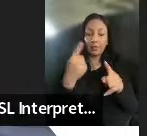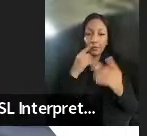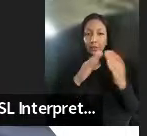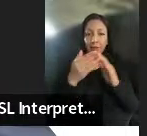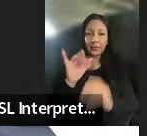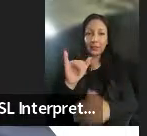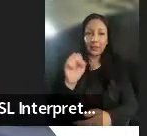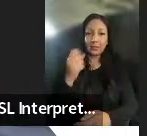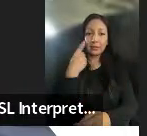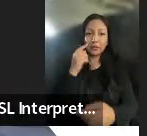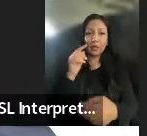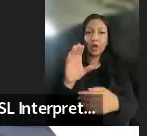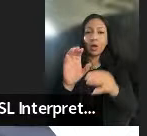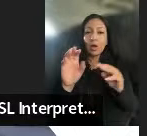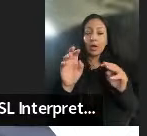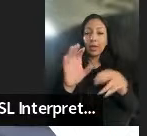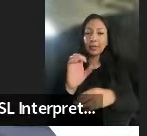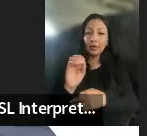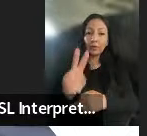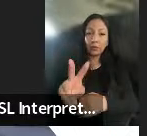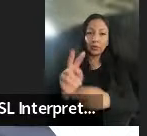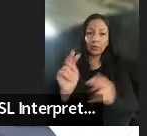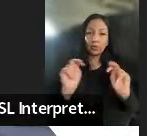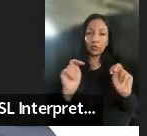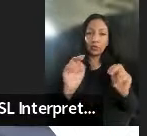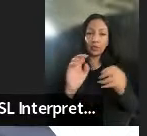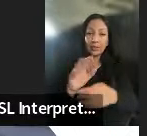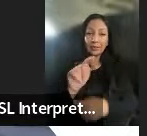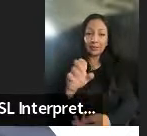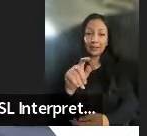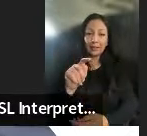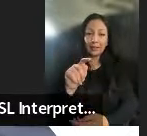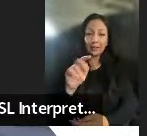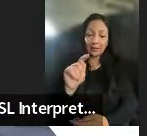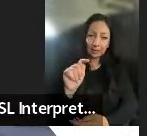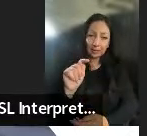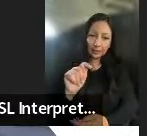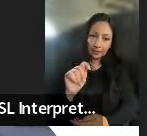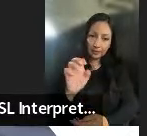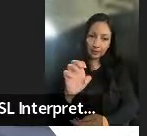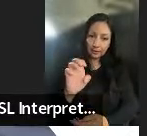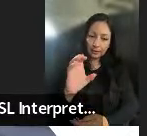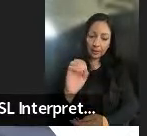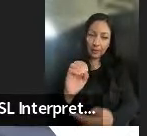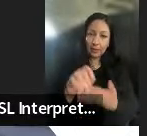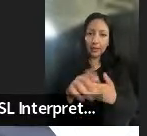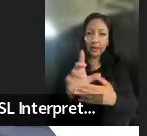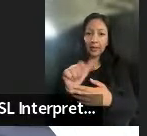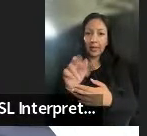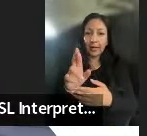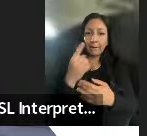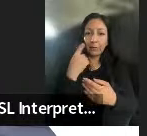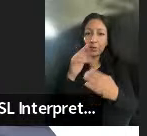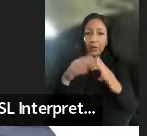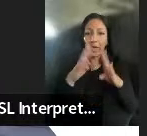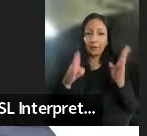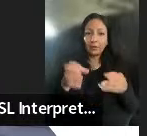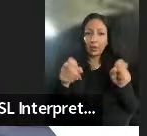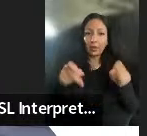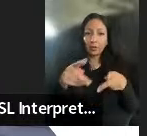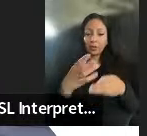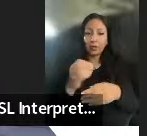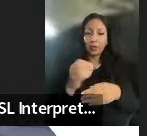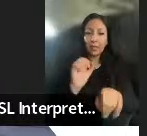carbon neutrality. And then absolutely to echo Lara, economic opportunity and housing opportunity projects will follow